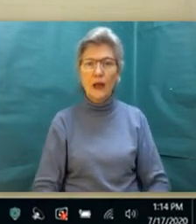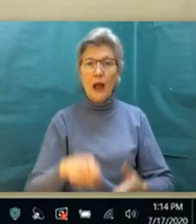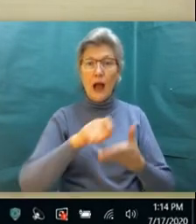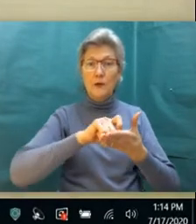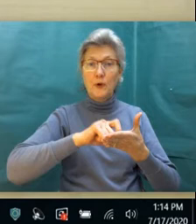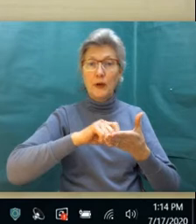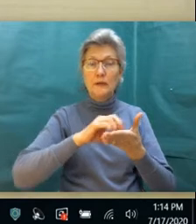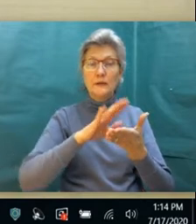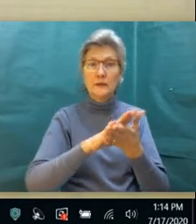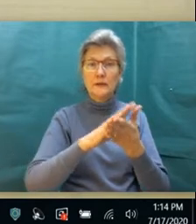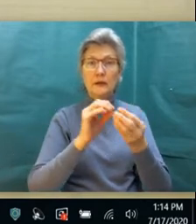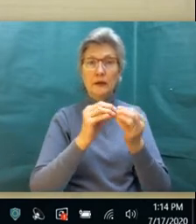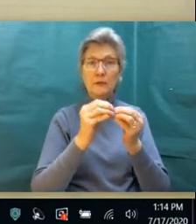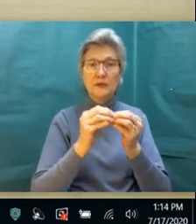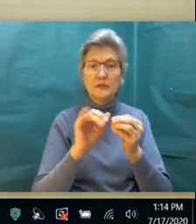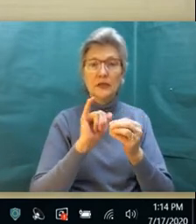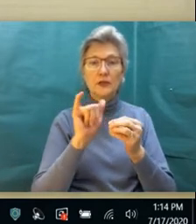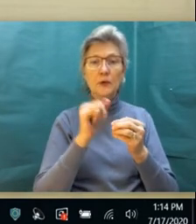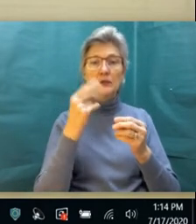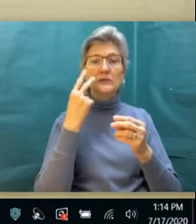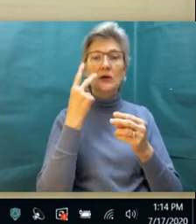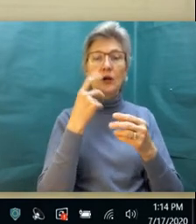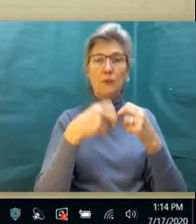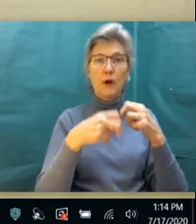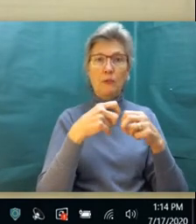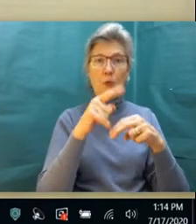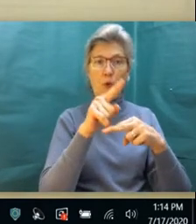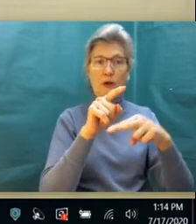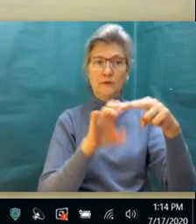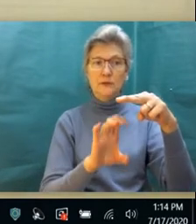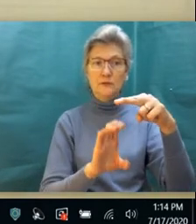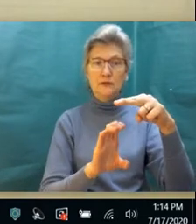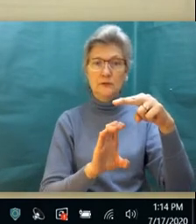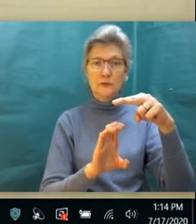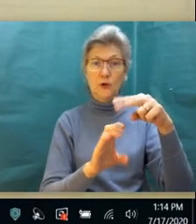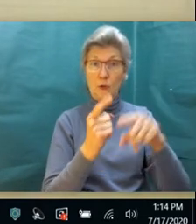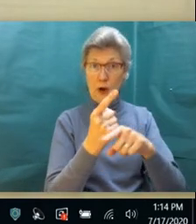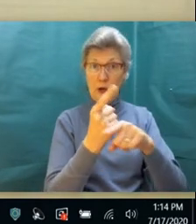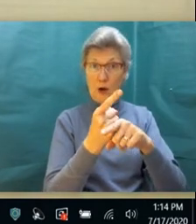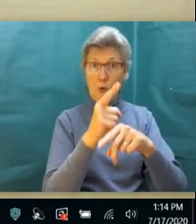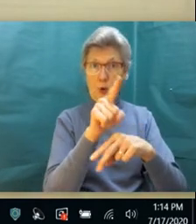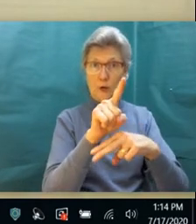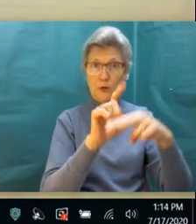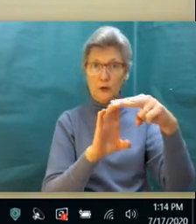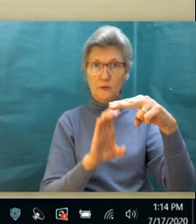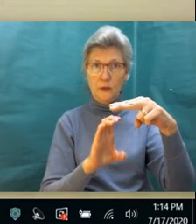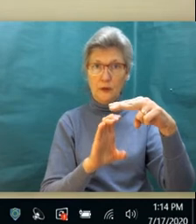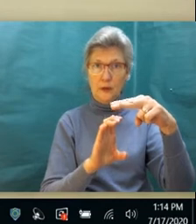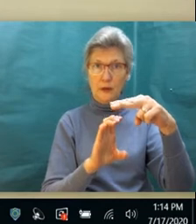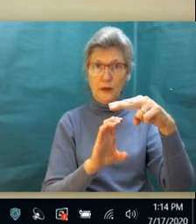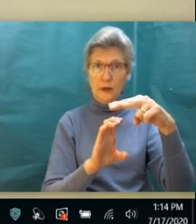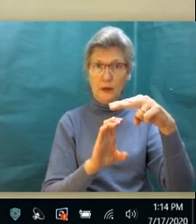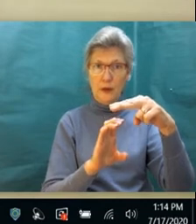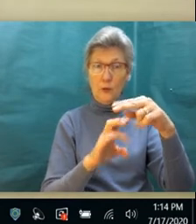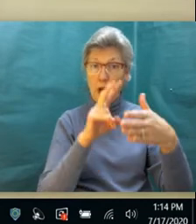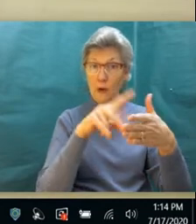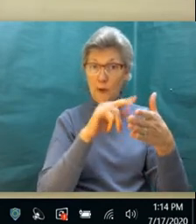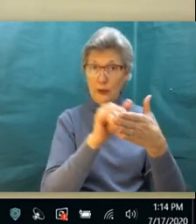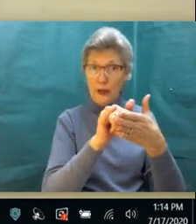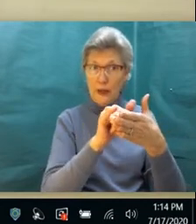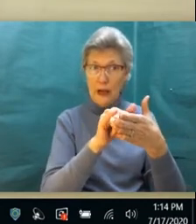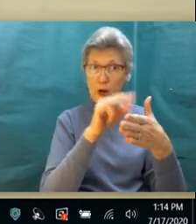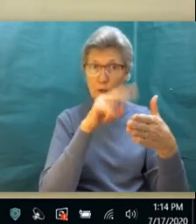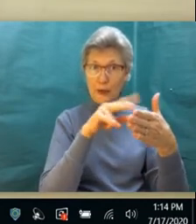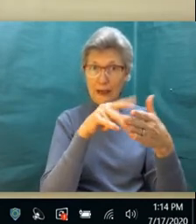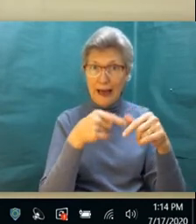this number just like we saw in our problem, 1 out of 100, right? 1/100th. And when I read